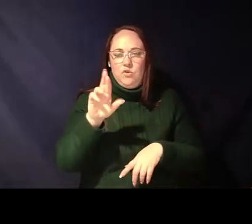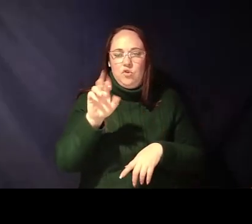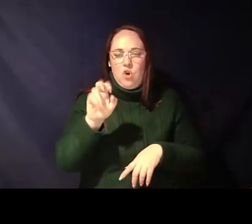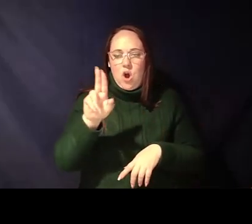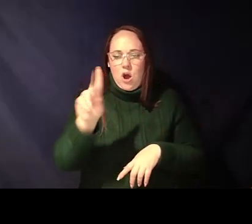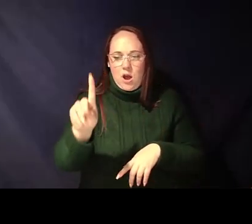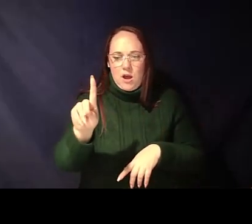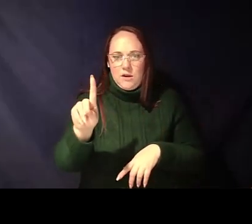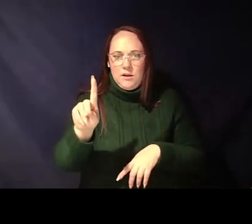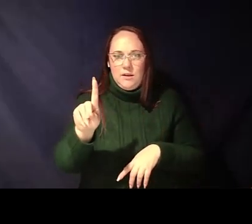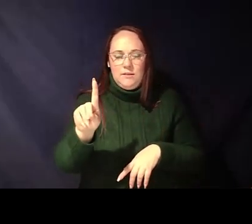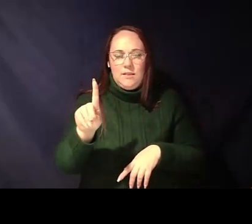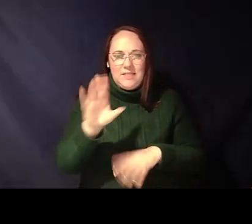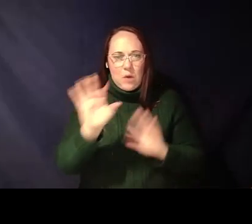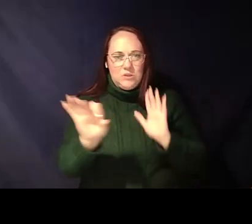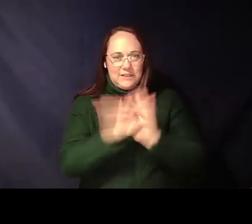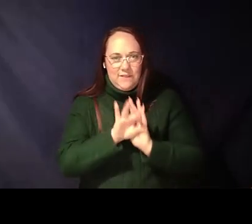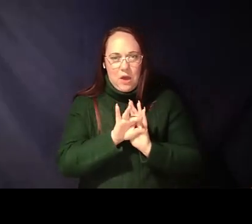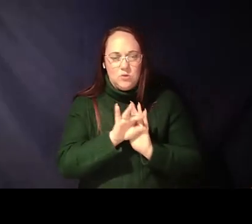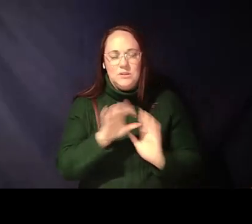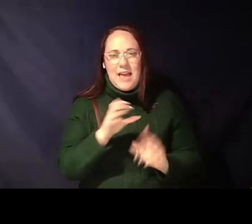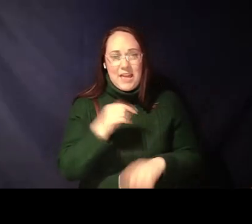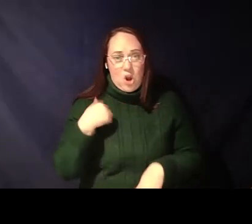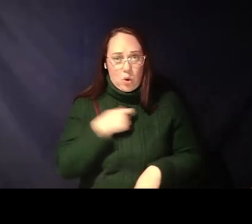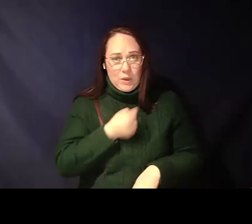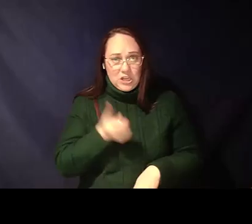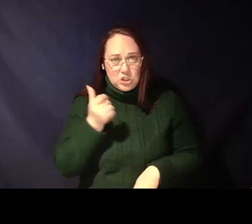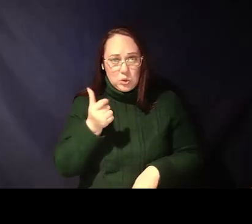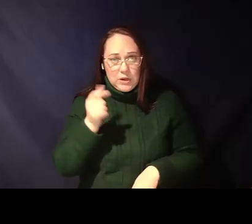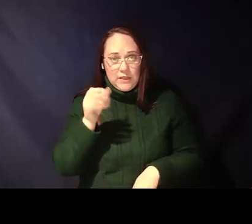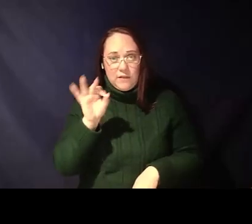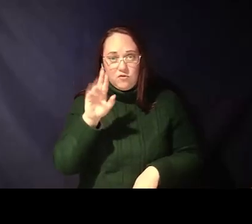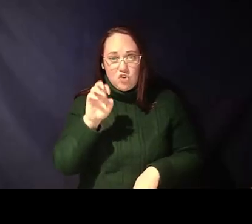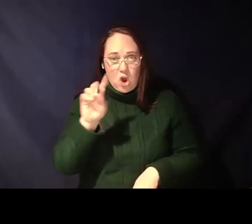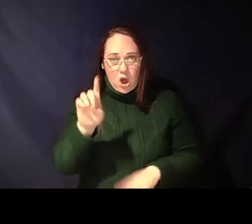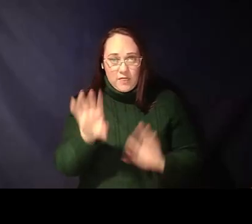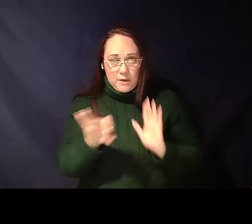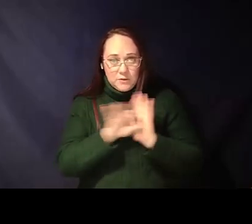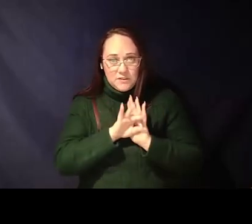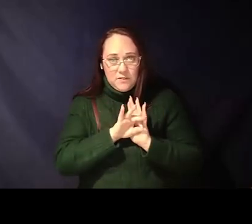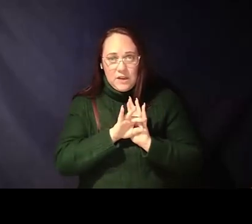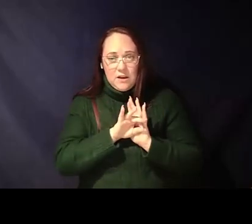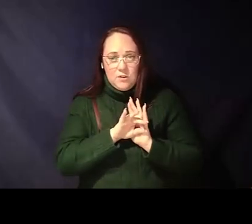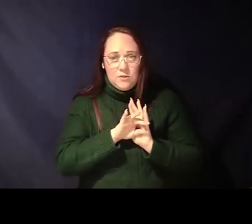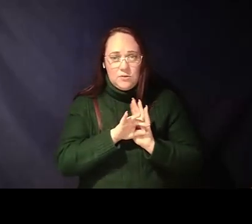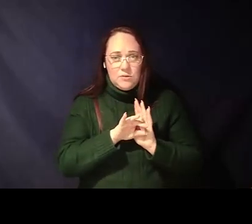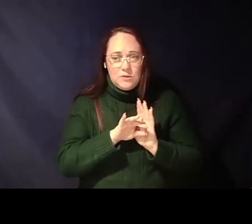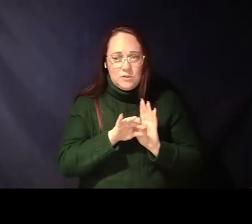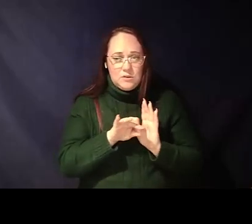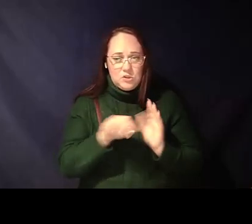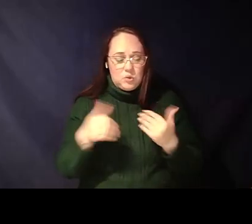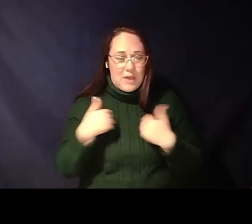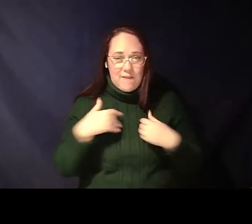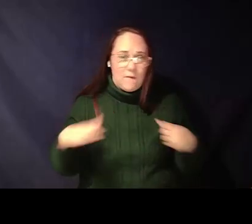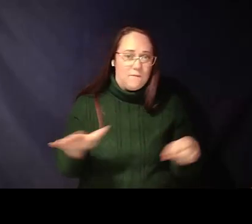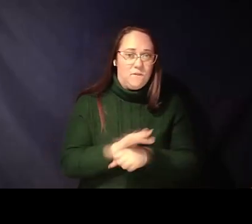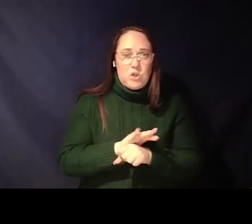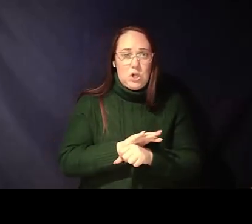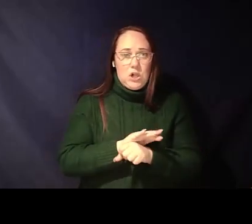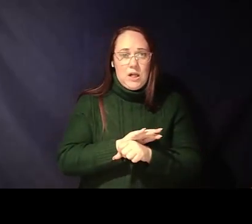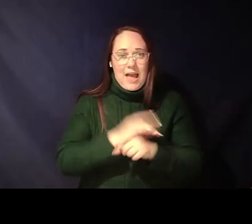there or was found. And are we excluding the fraud that was found in it? So do we have a full, accurate picture of